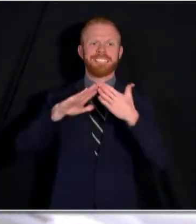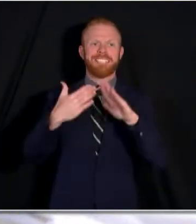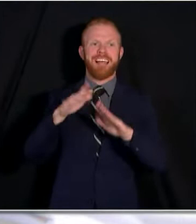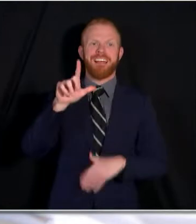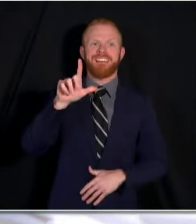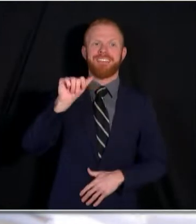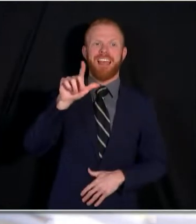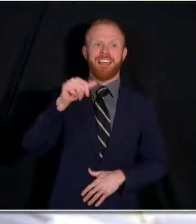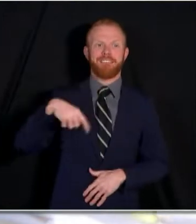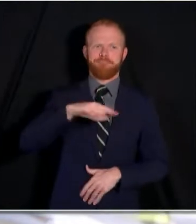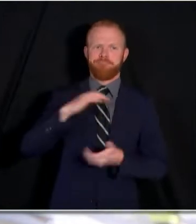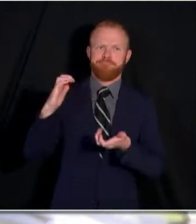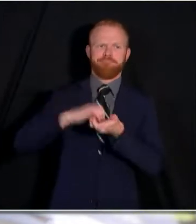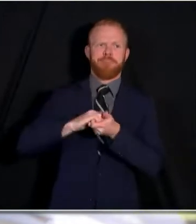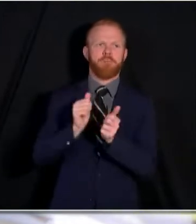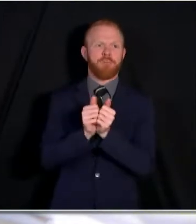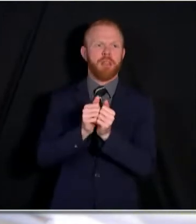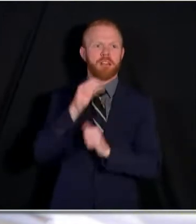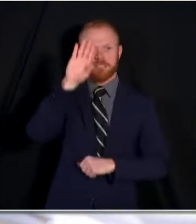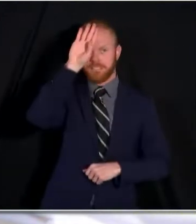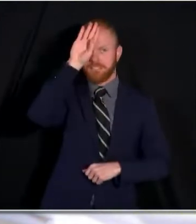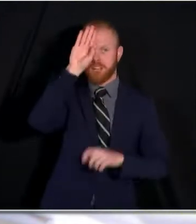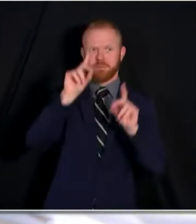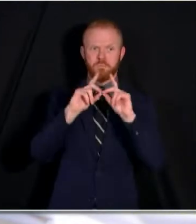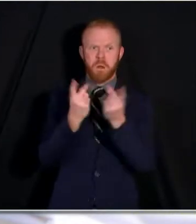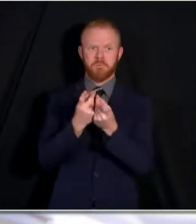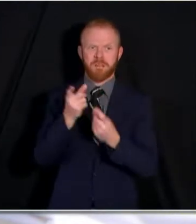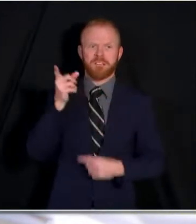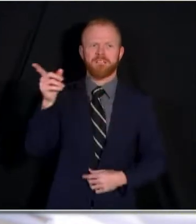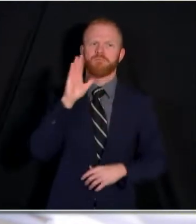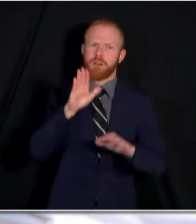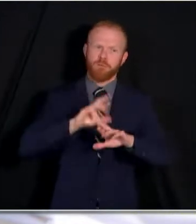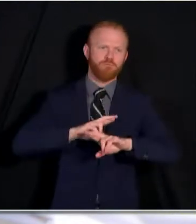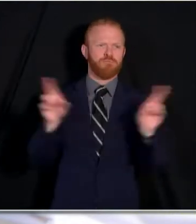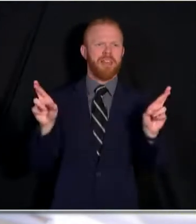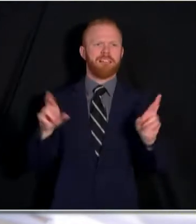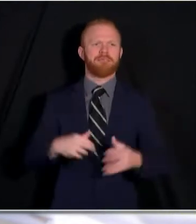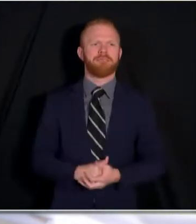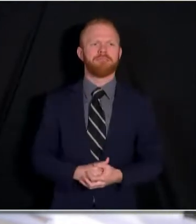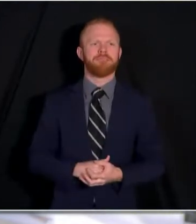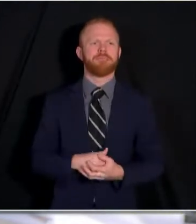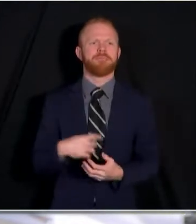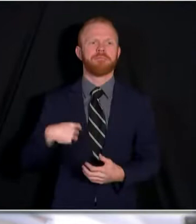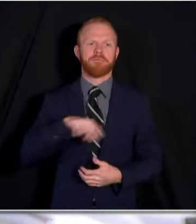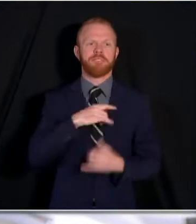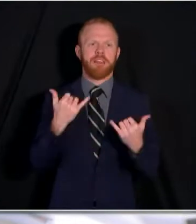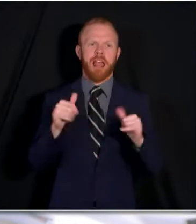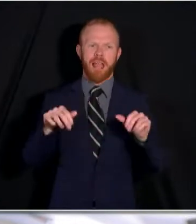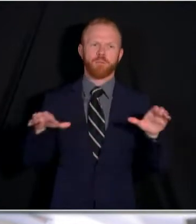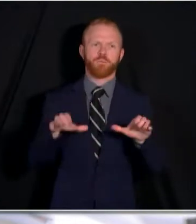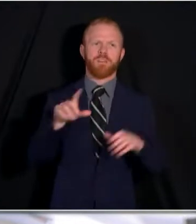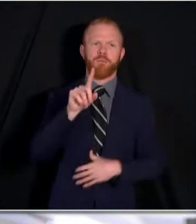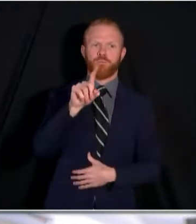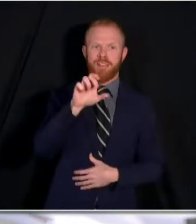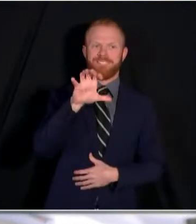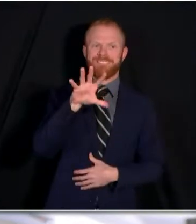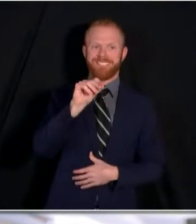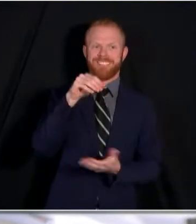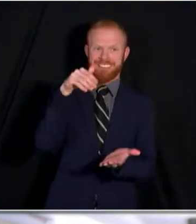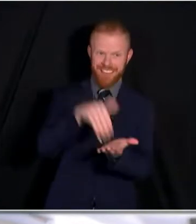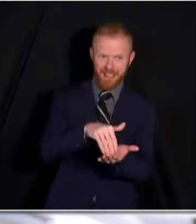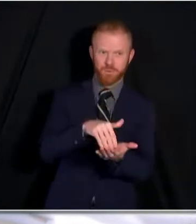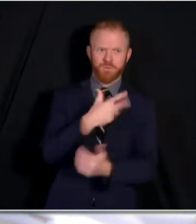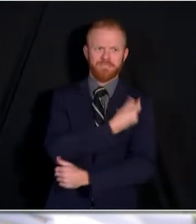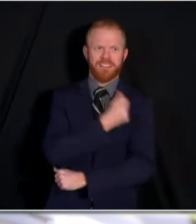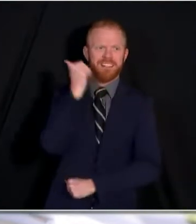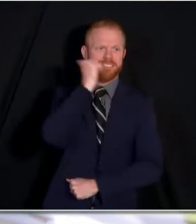CORE, will be ready. We right now could do 150,000 doses a day. I told you last week, give us the